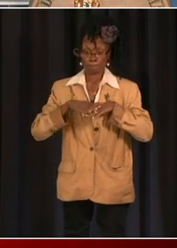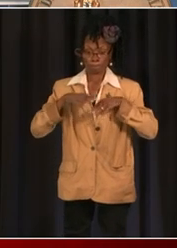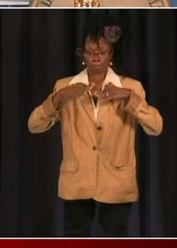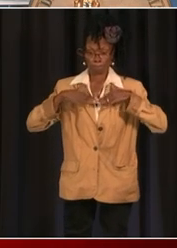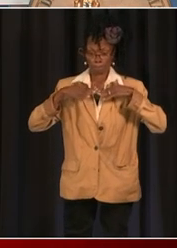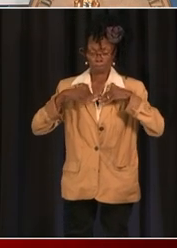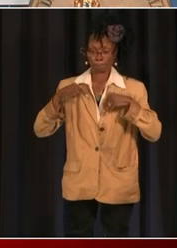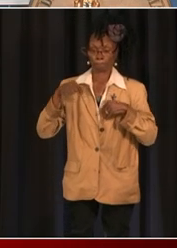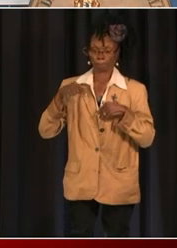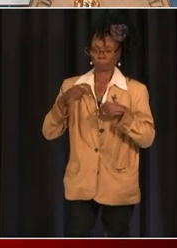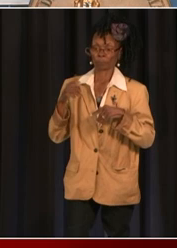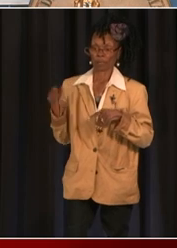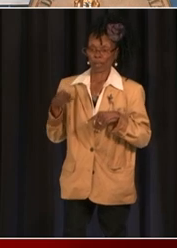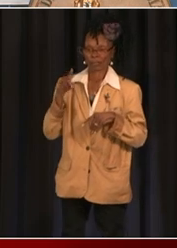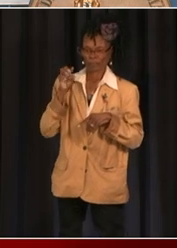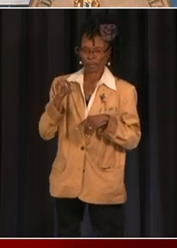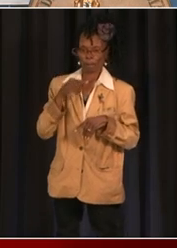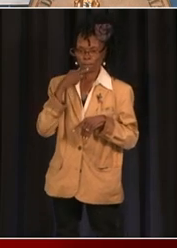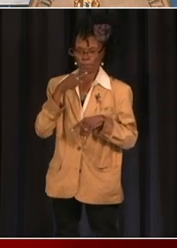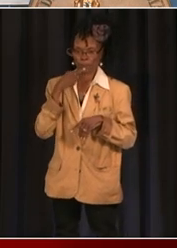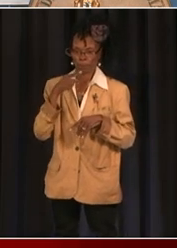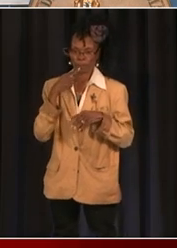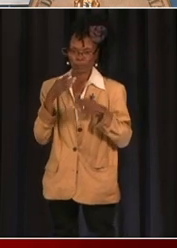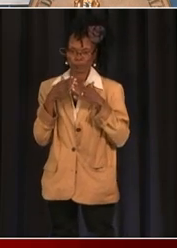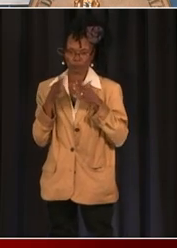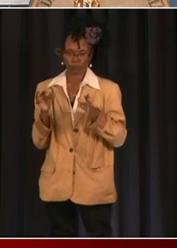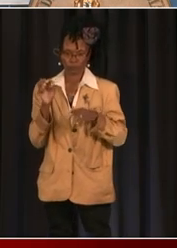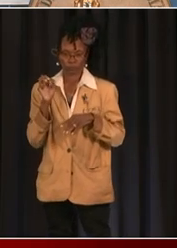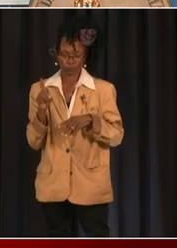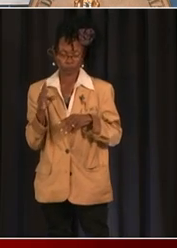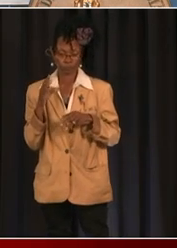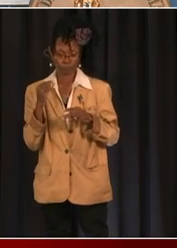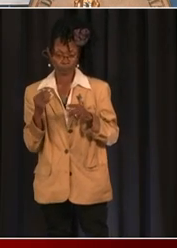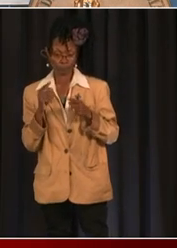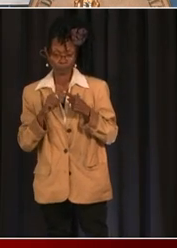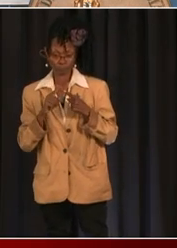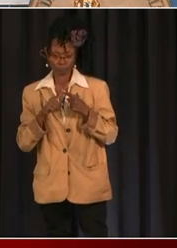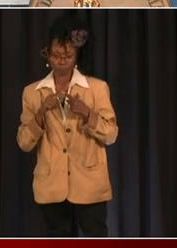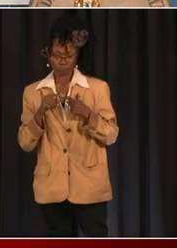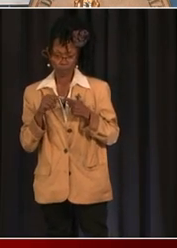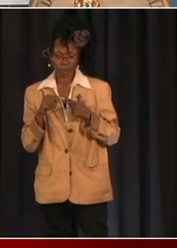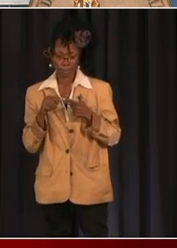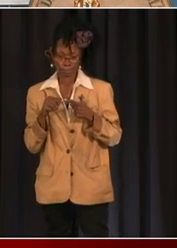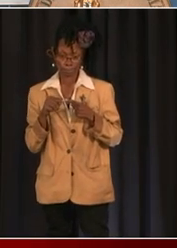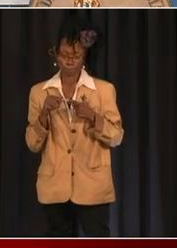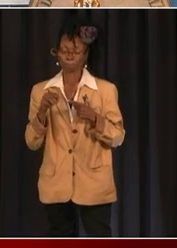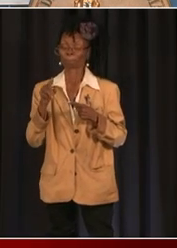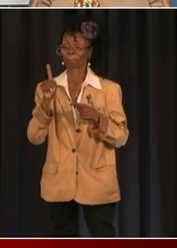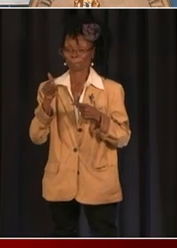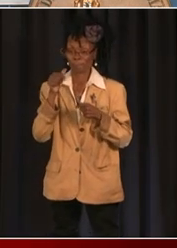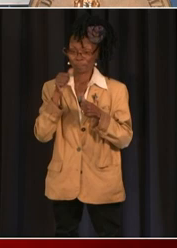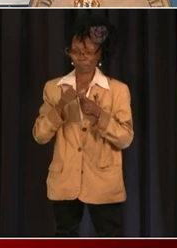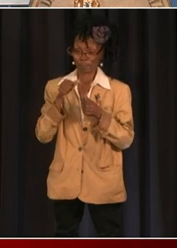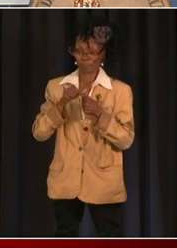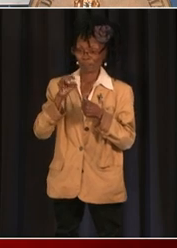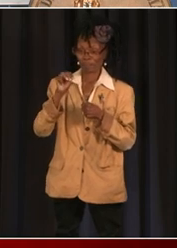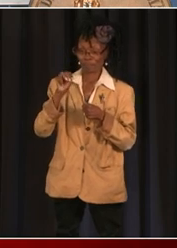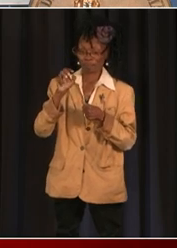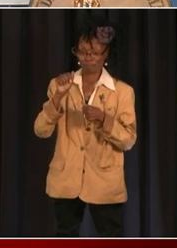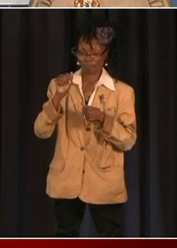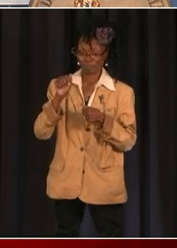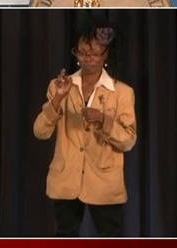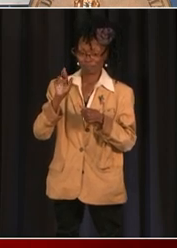Education team. We are located in the Marion Barry building, and we're providing